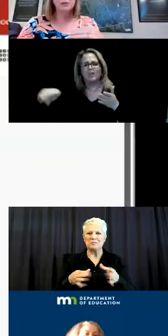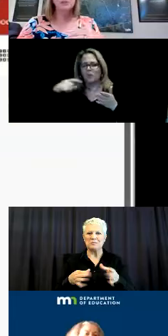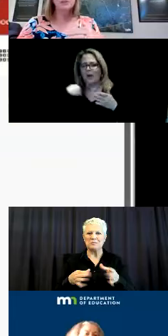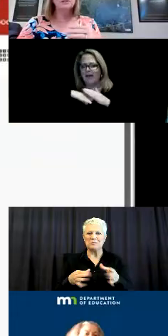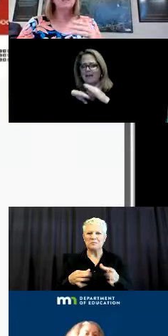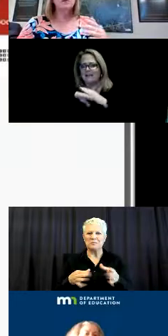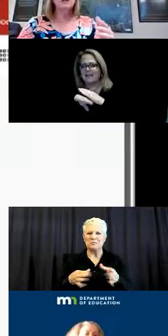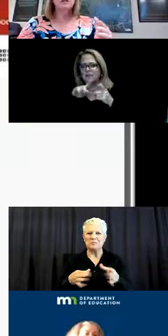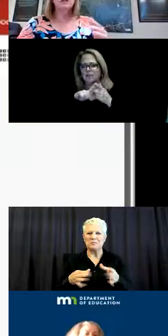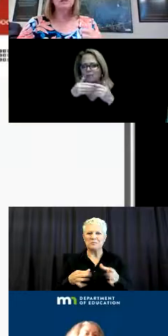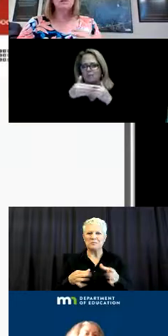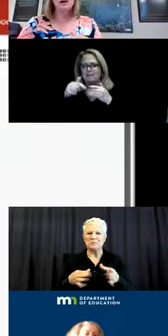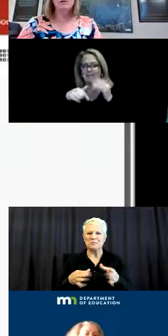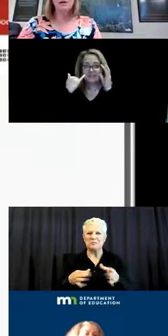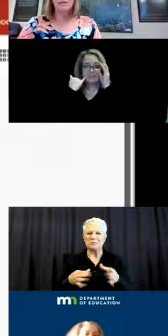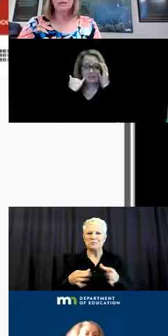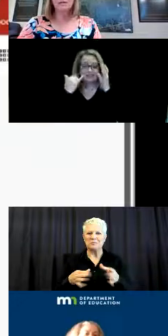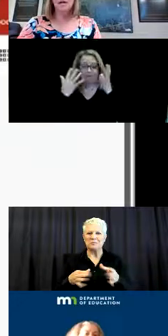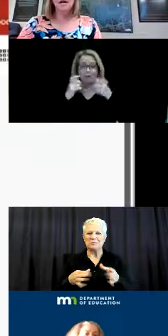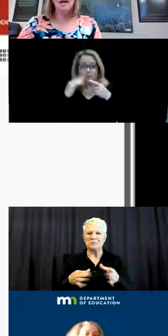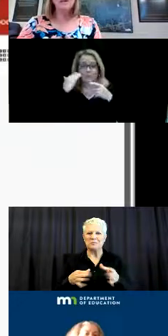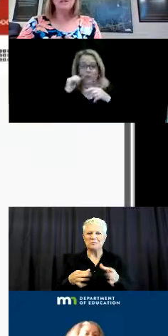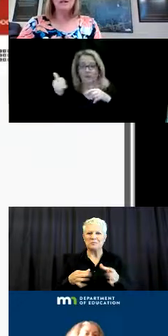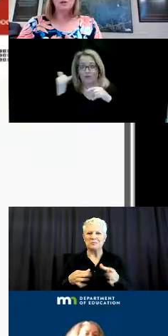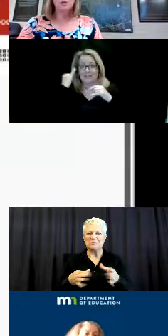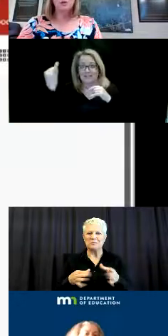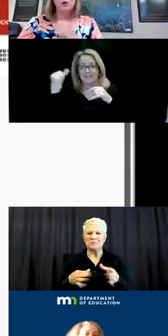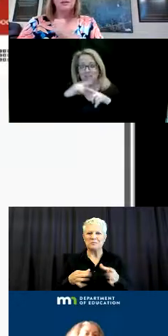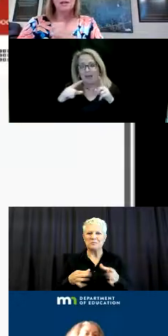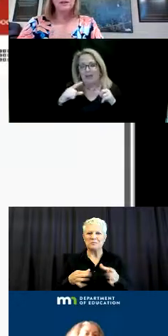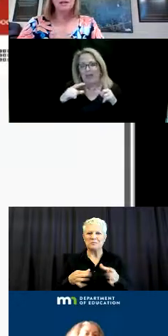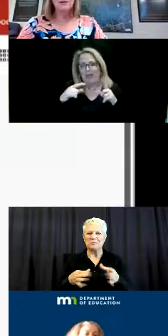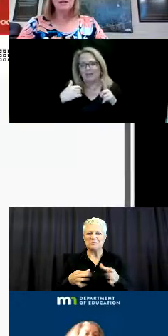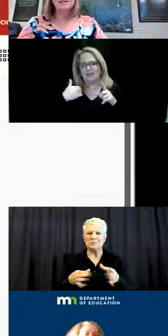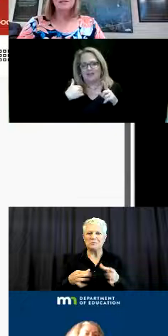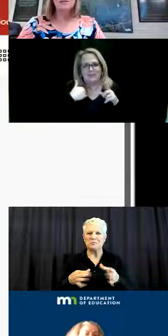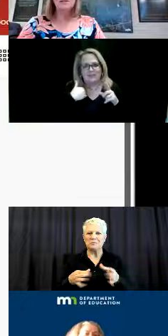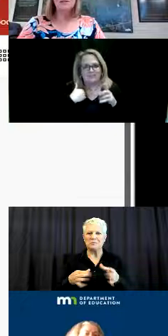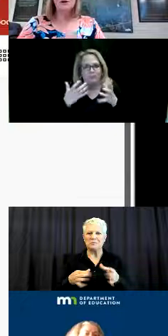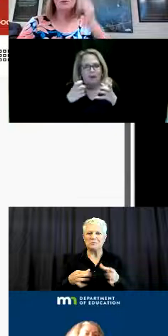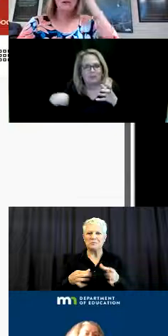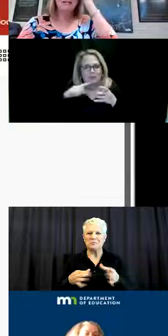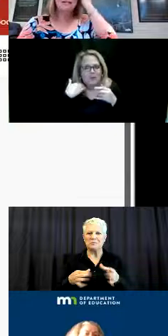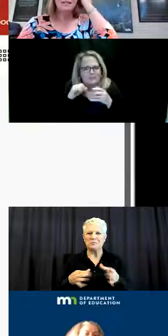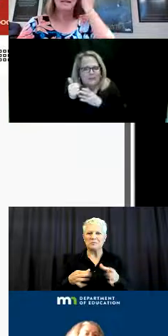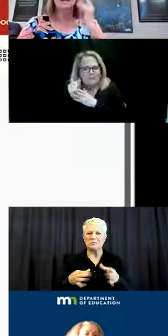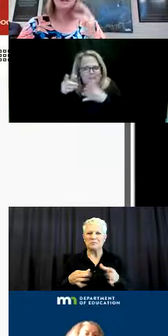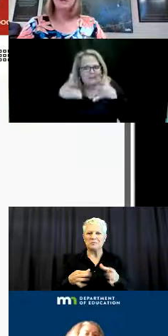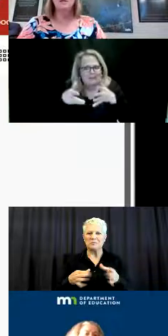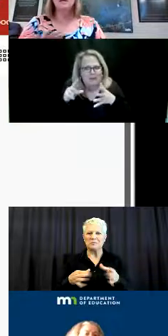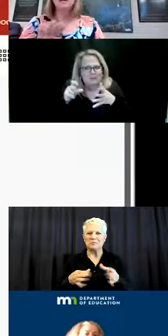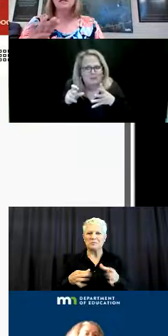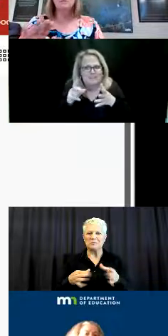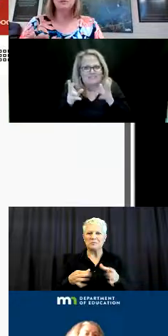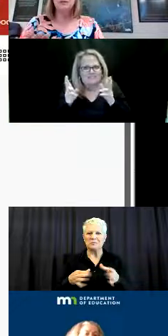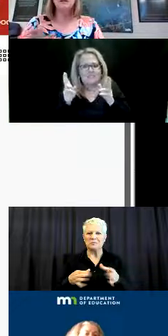the rest of this if you would like to know the other ideas. I just got the old hook saying we got 10 minutes to go. So I need to kind of see if